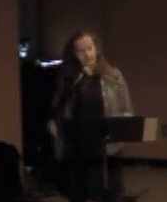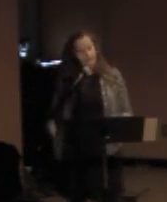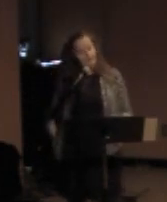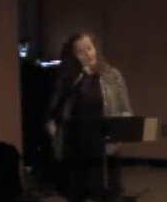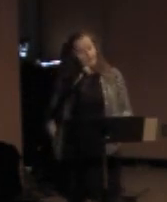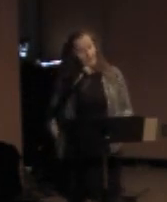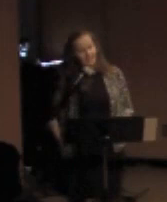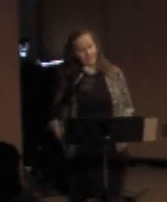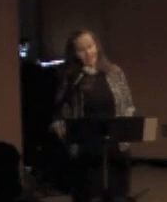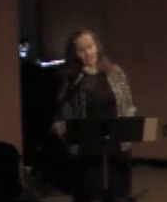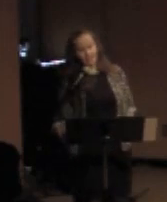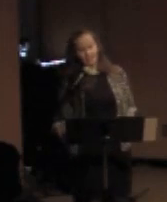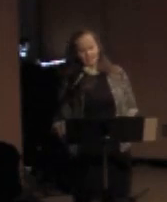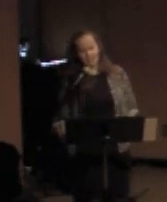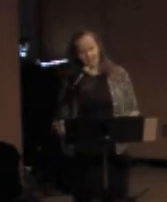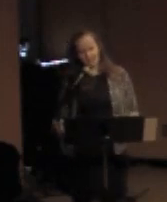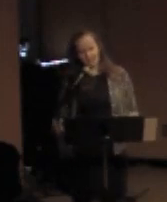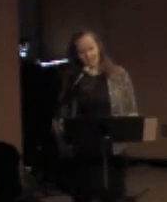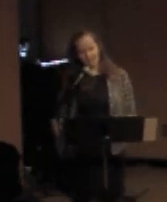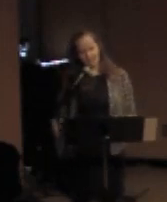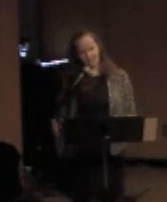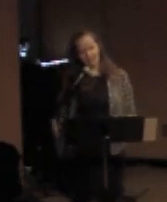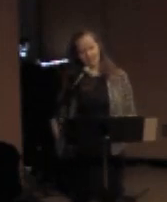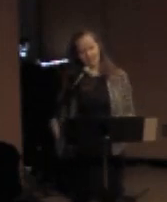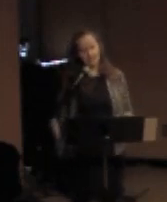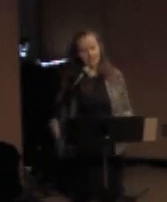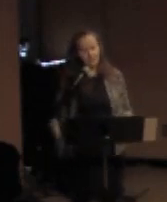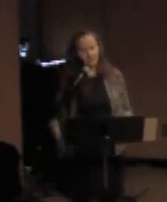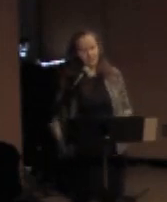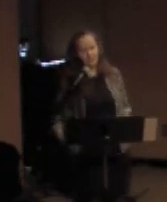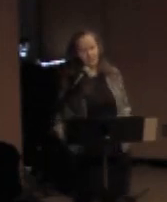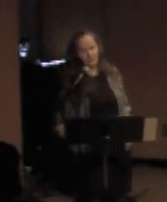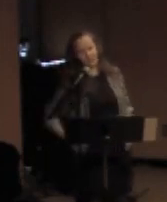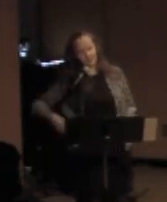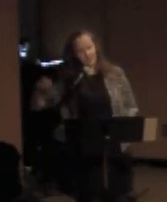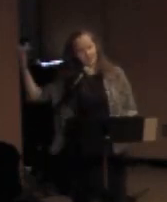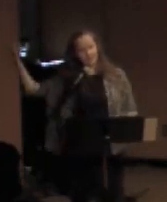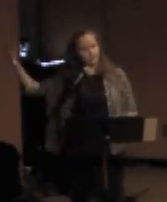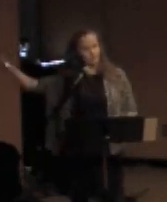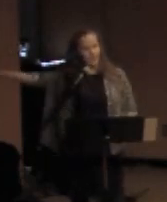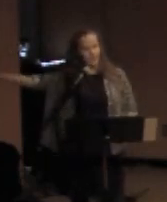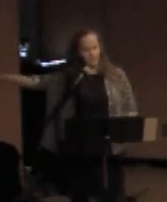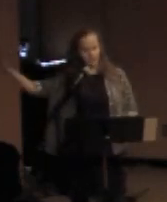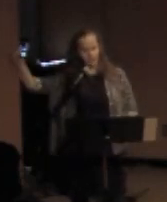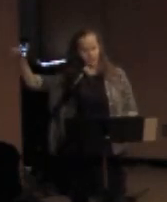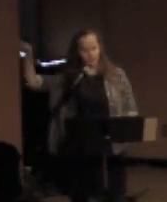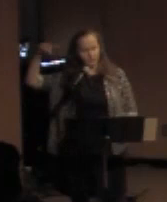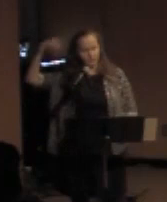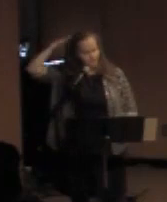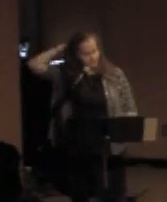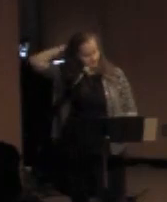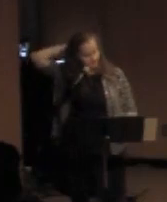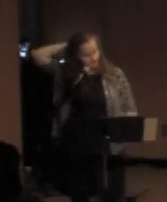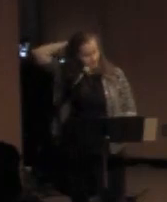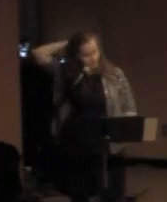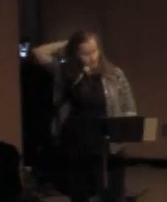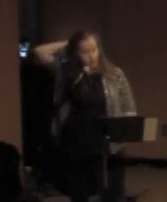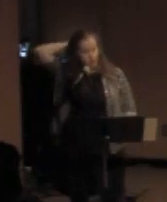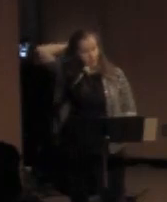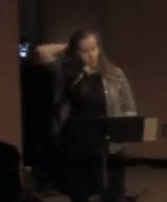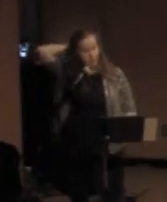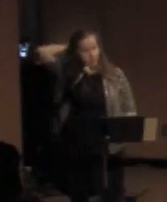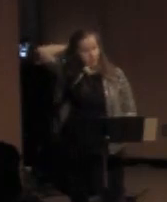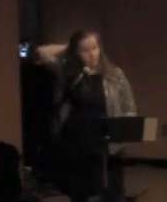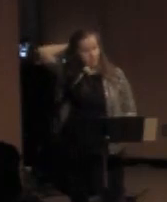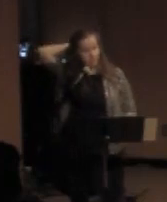him but here comes Mara I see her down the street I think I'll just go down so you don't have to